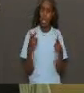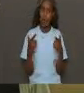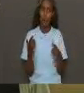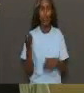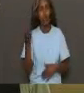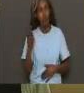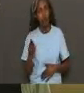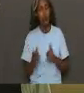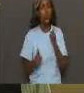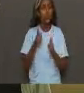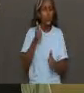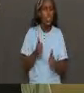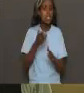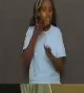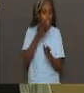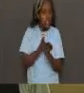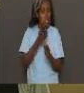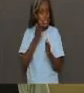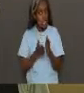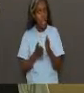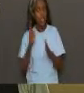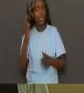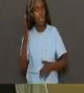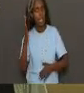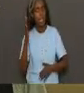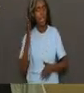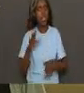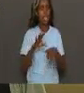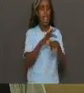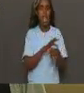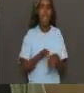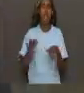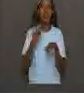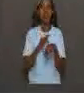or which side it will likely land on.